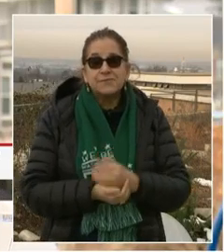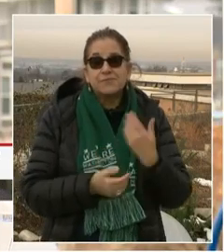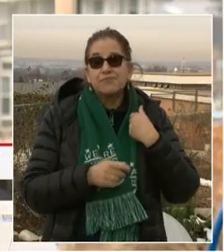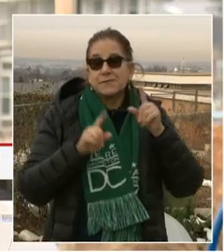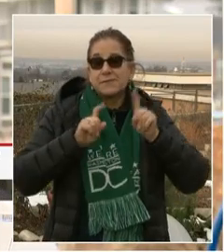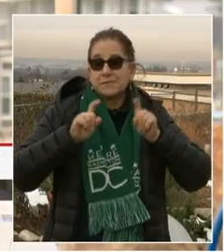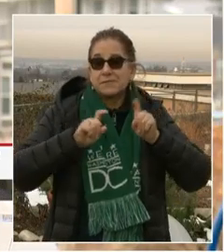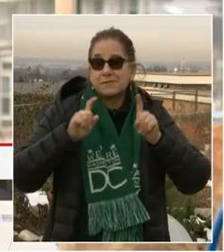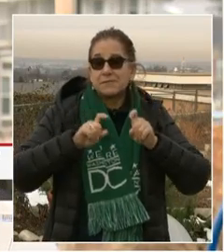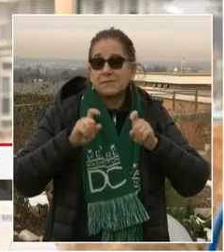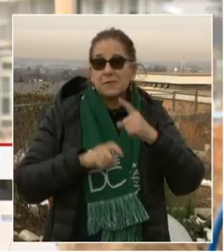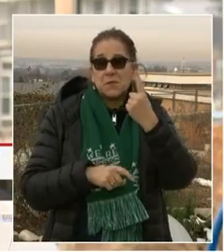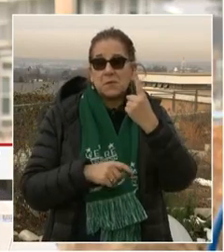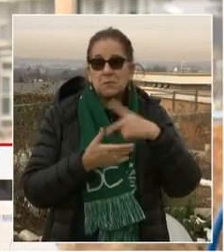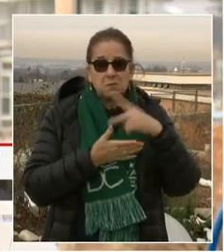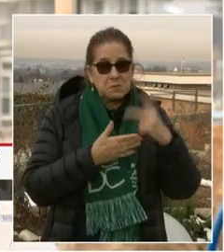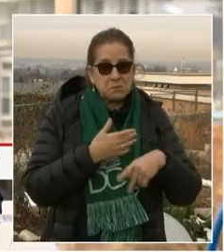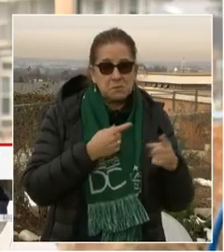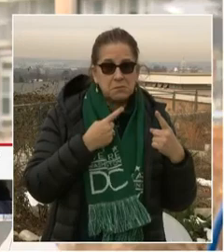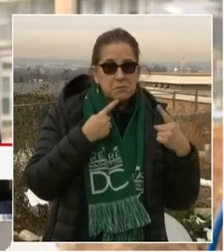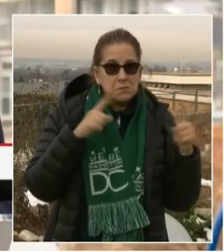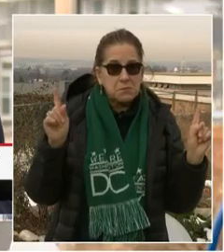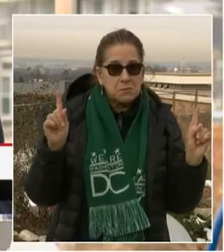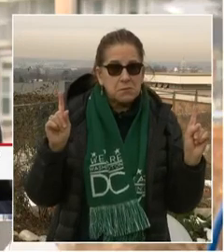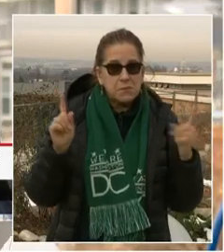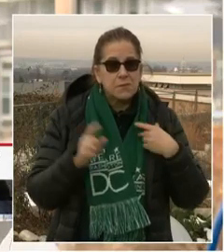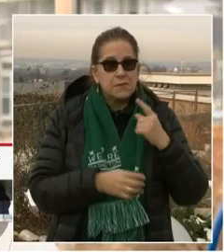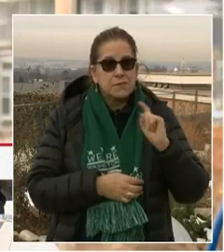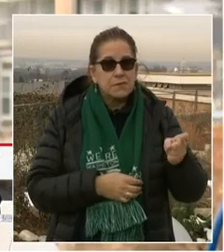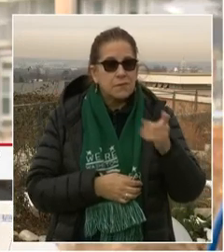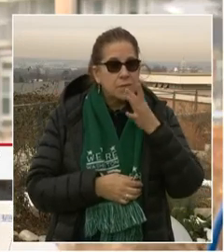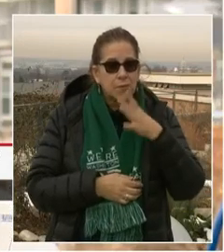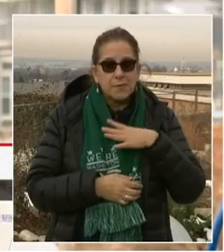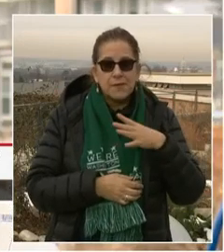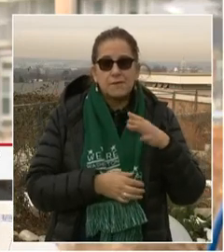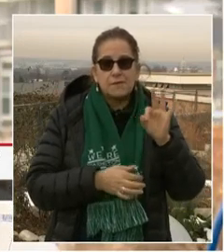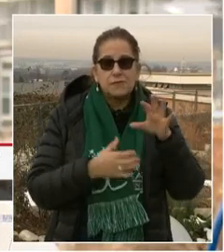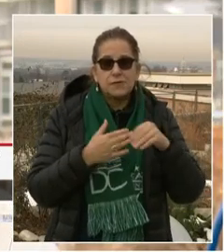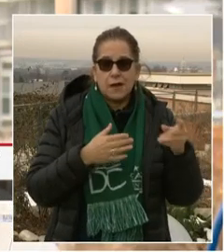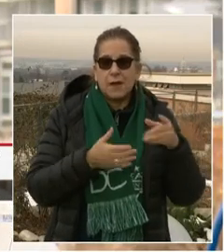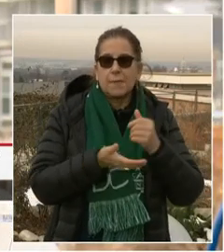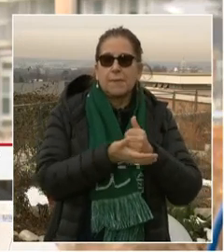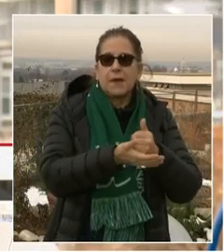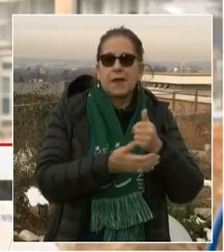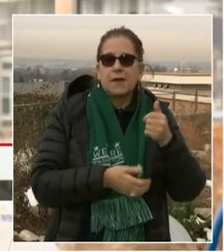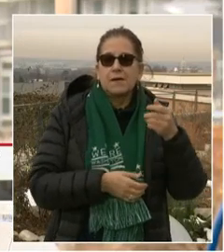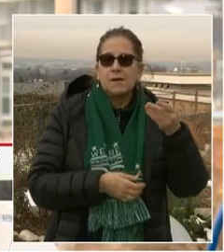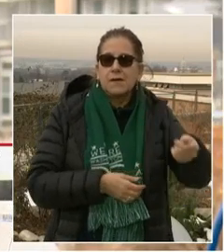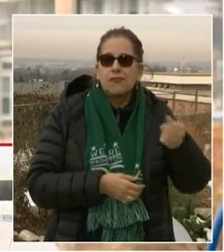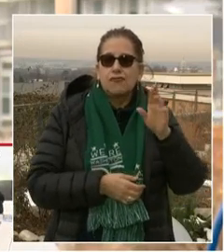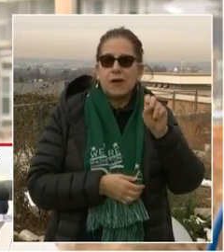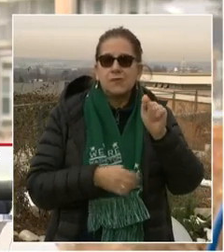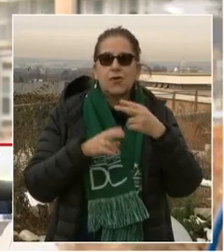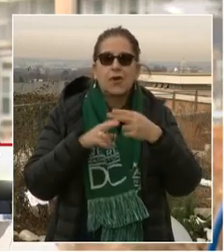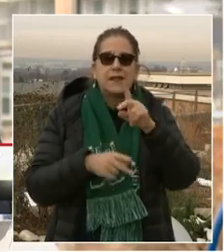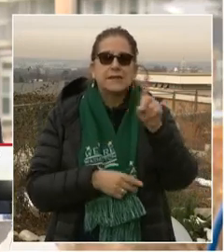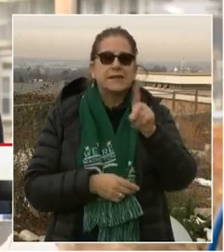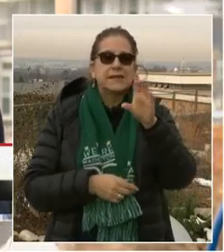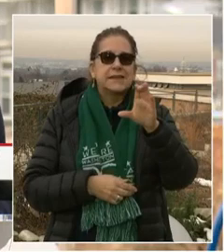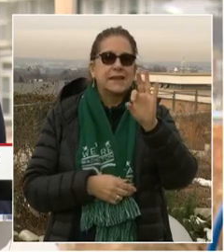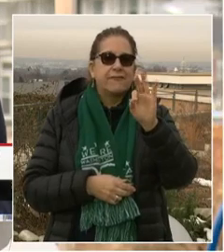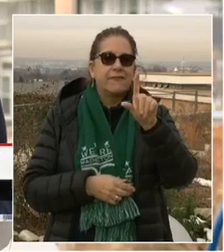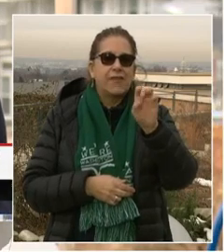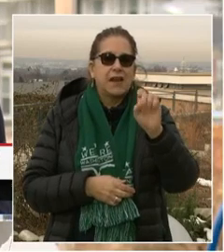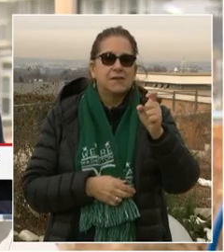rent. That program is called DC Flex, and it's still going on today. This new pilot will specifically